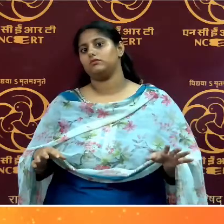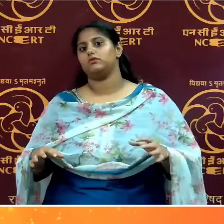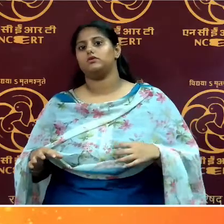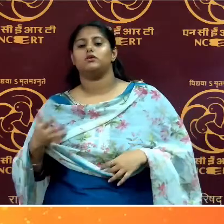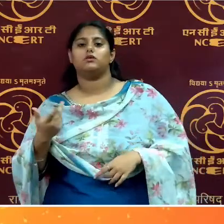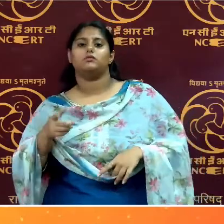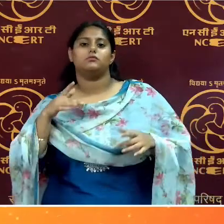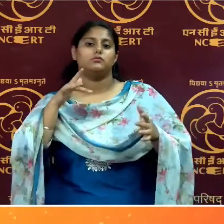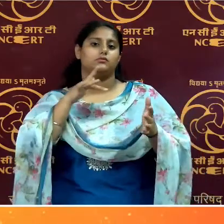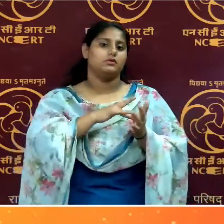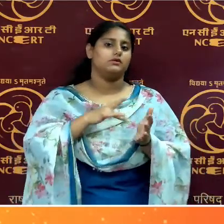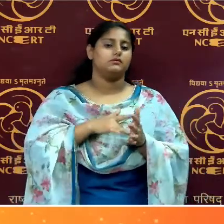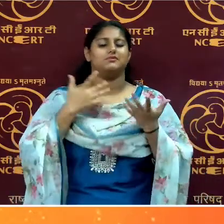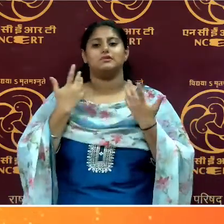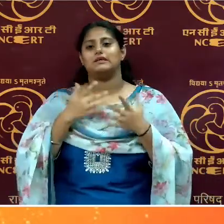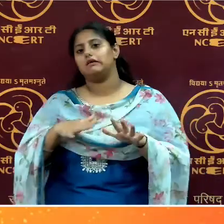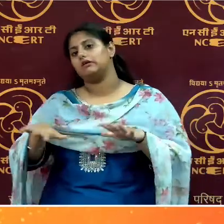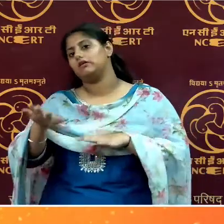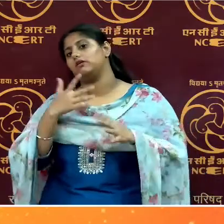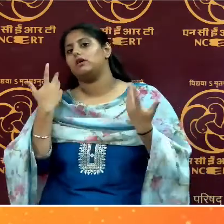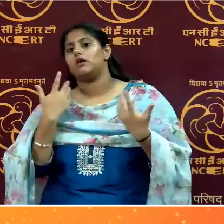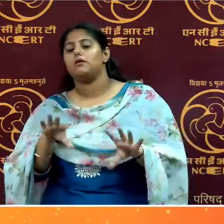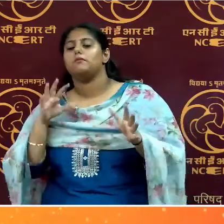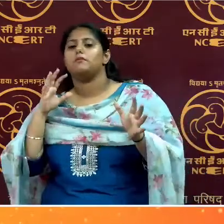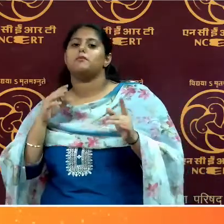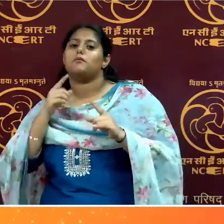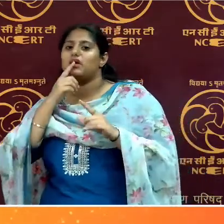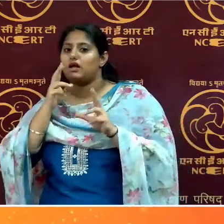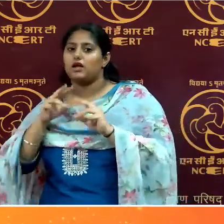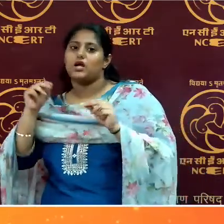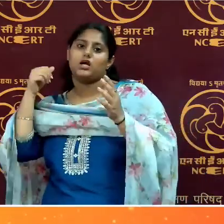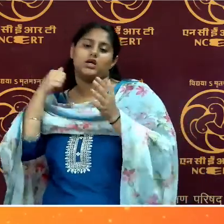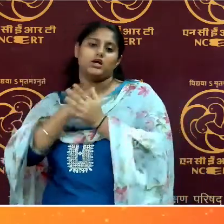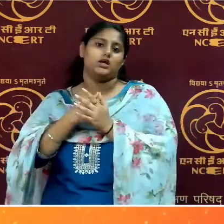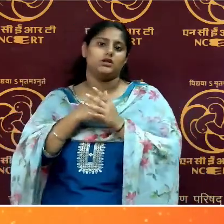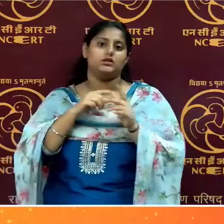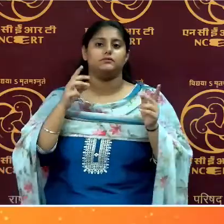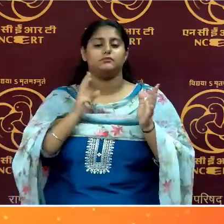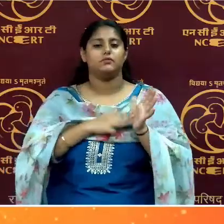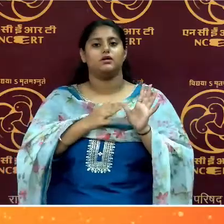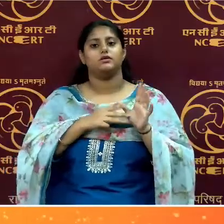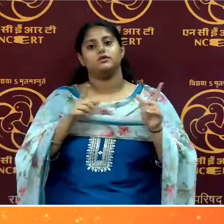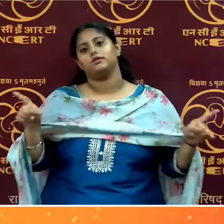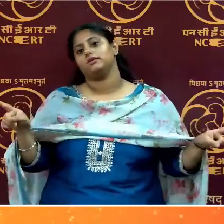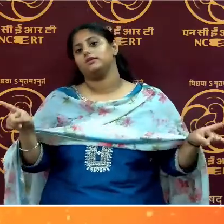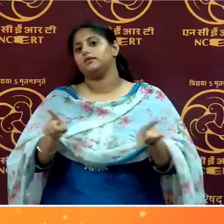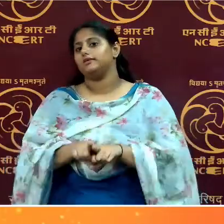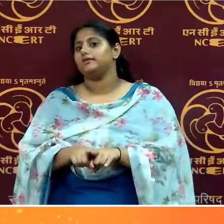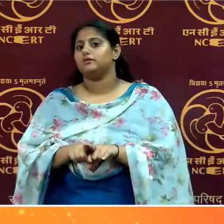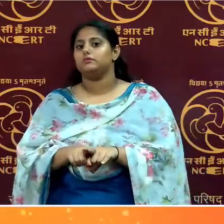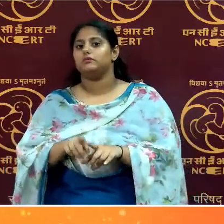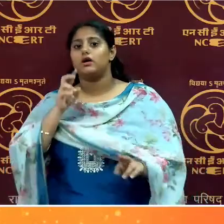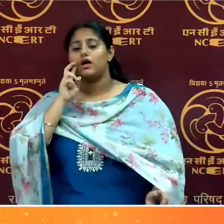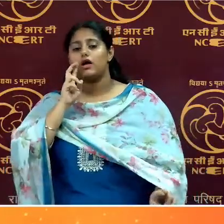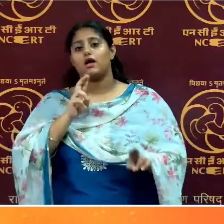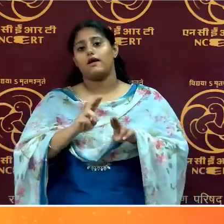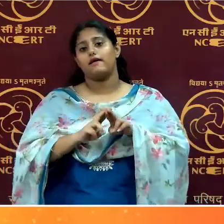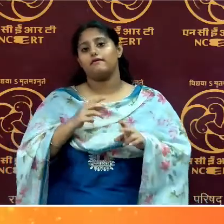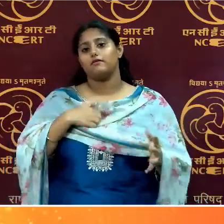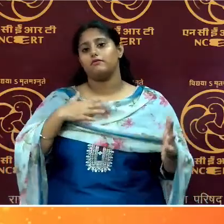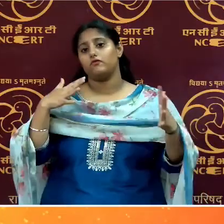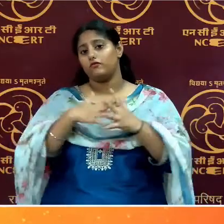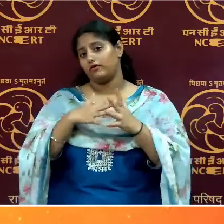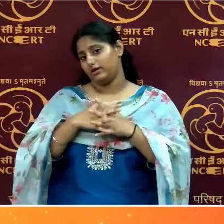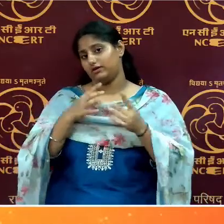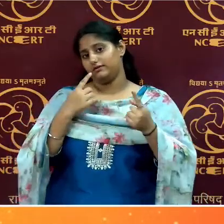moon, Yes. and that too on any other planet, the True. mass will remain the same, right? But if we talk of the weight,